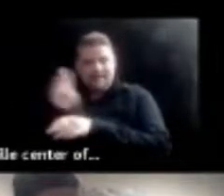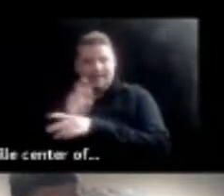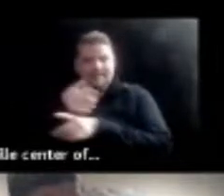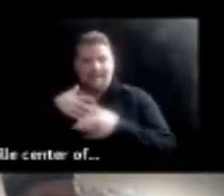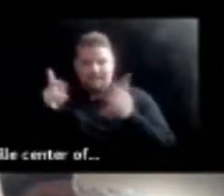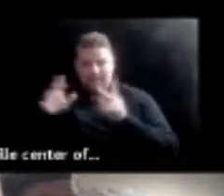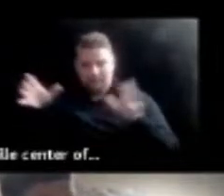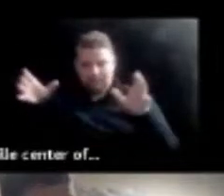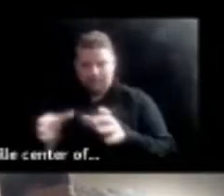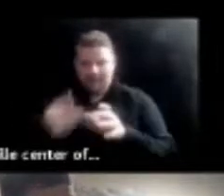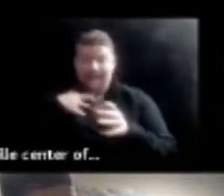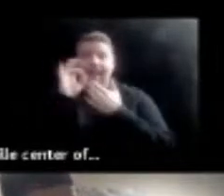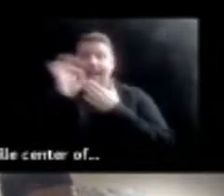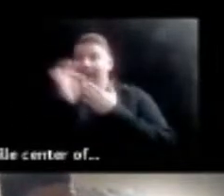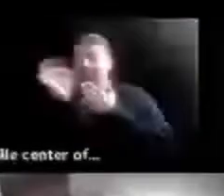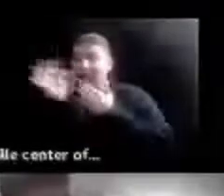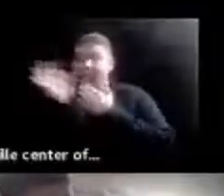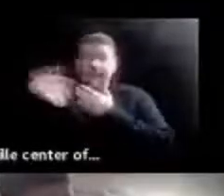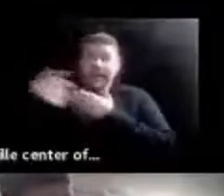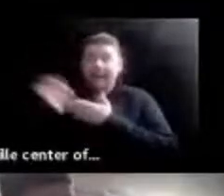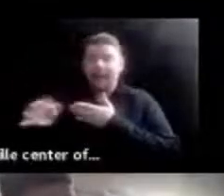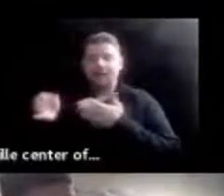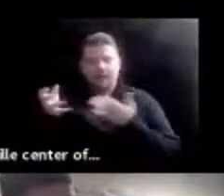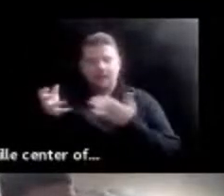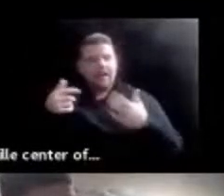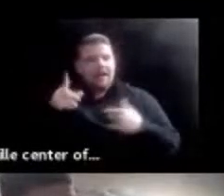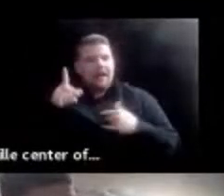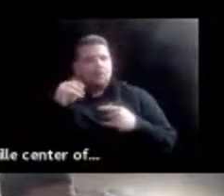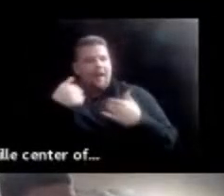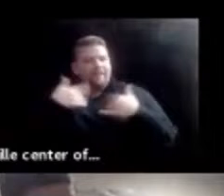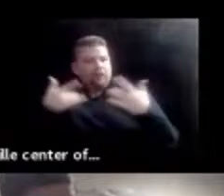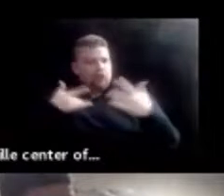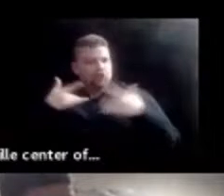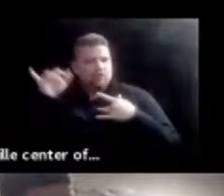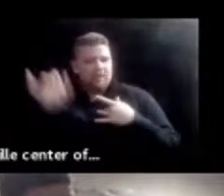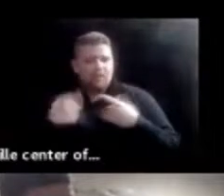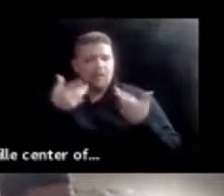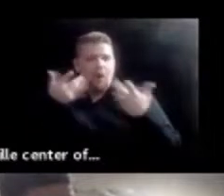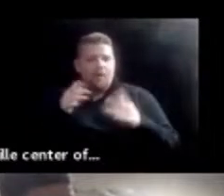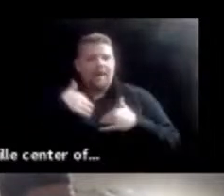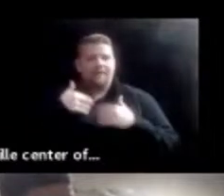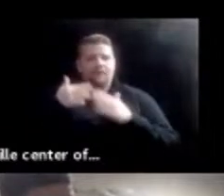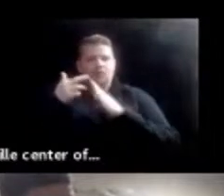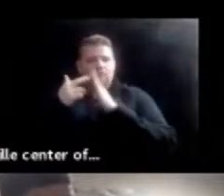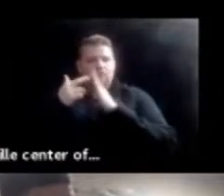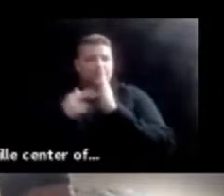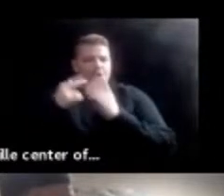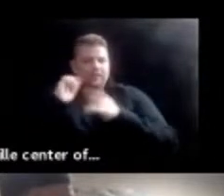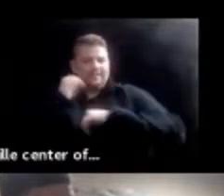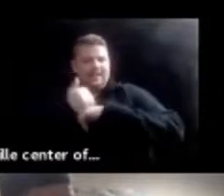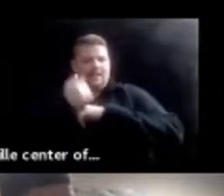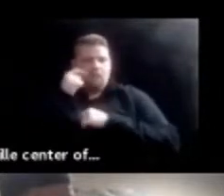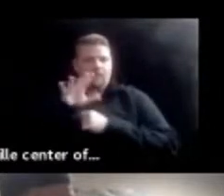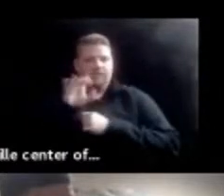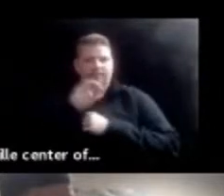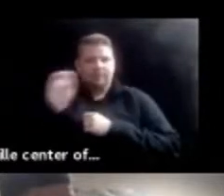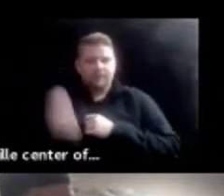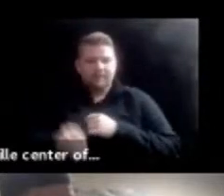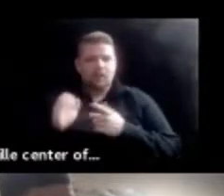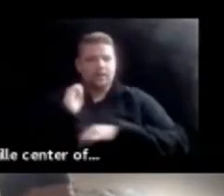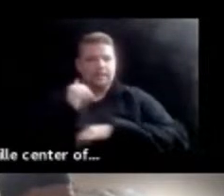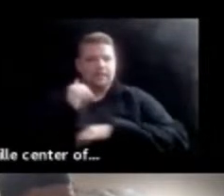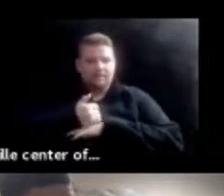sit there and do the counting. And I do have concerns about that. We do have already our regulation for 50% that we put